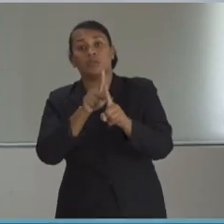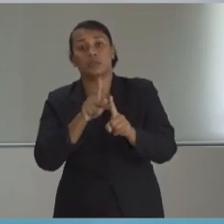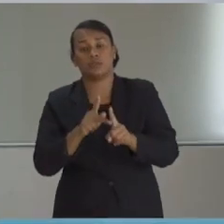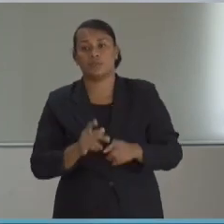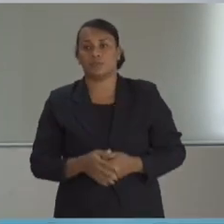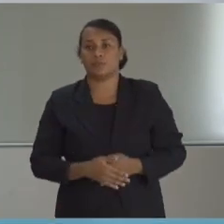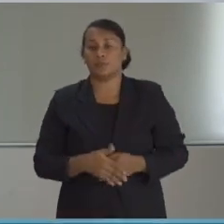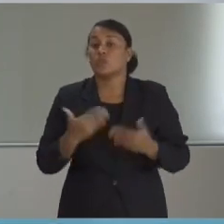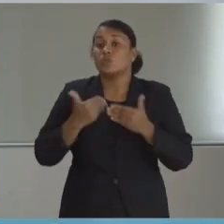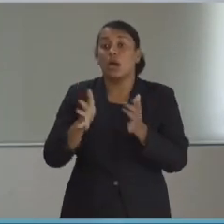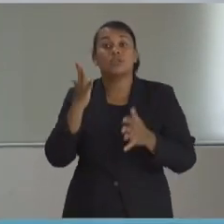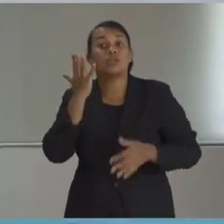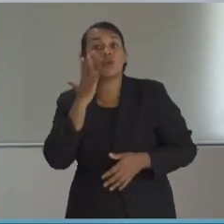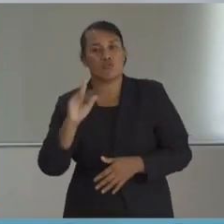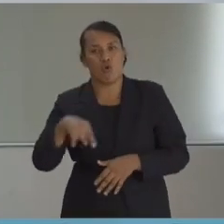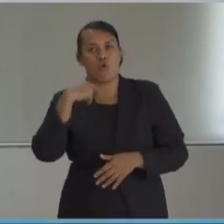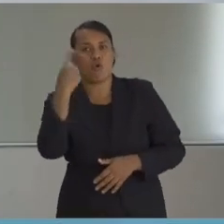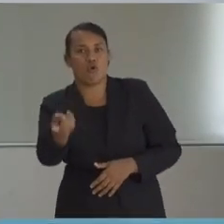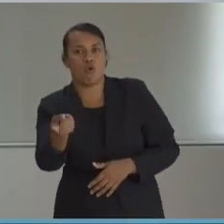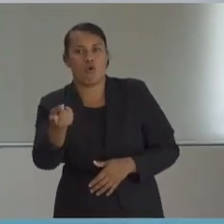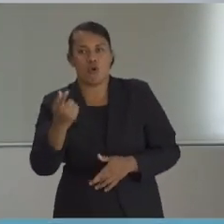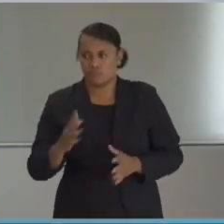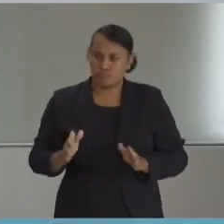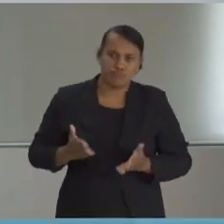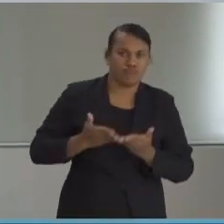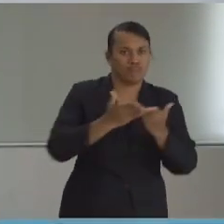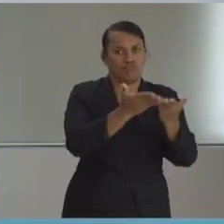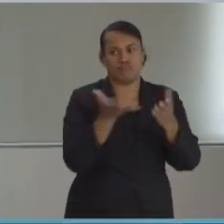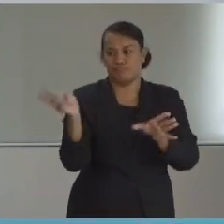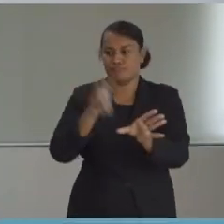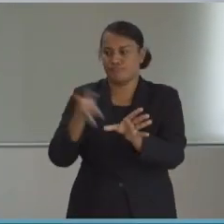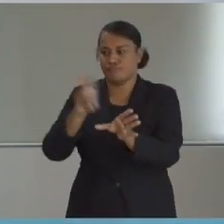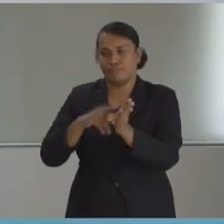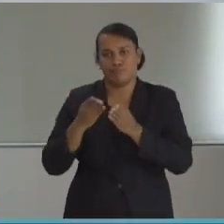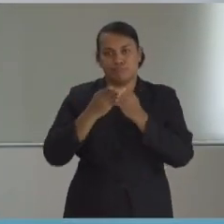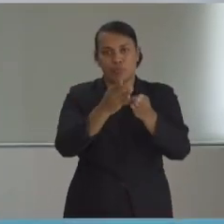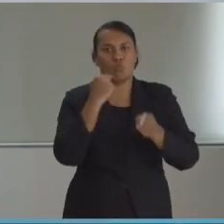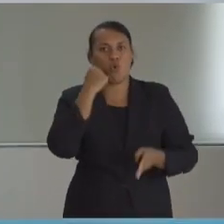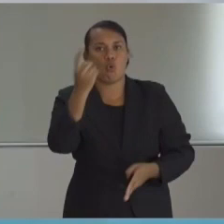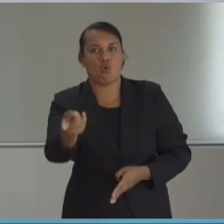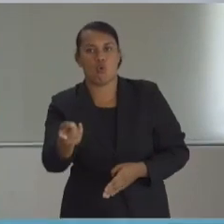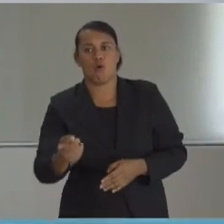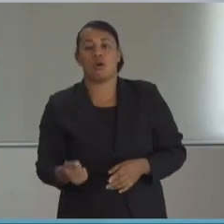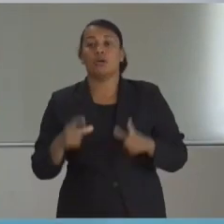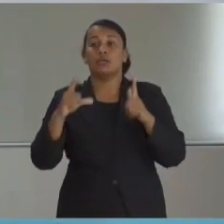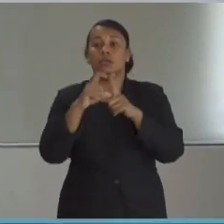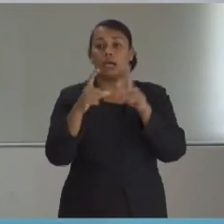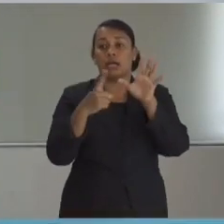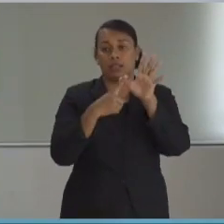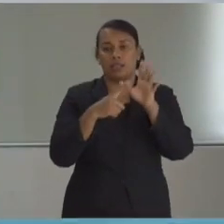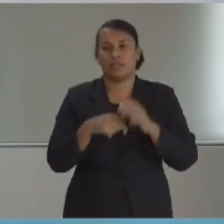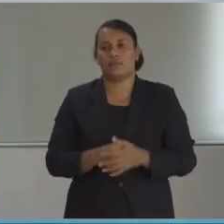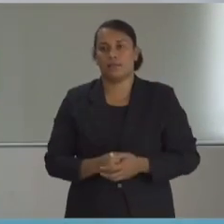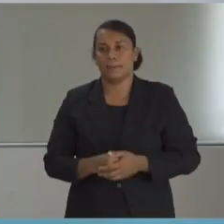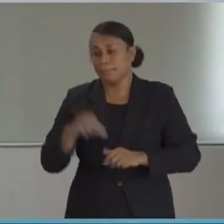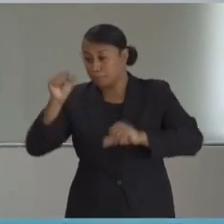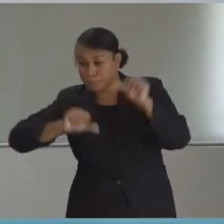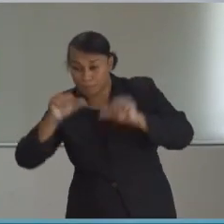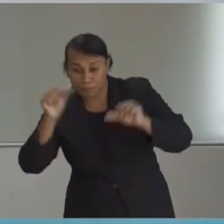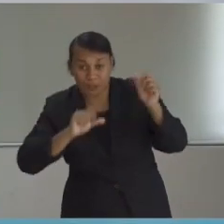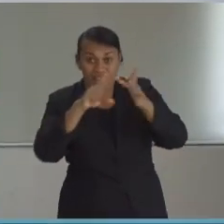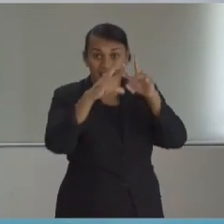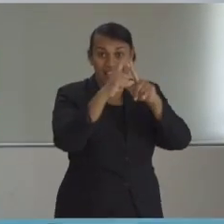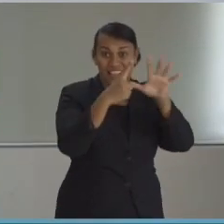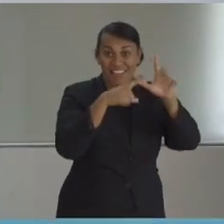start tomorrow for the conduct of the IDA, and of course later on they will push out the